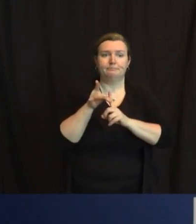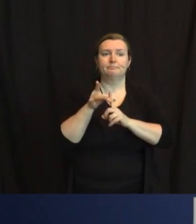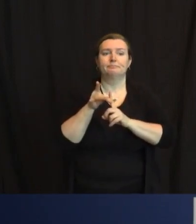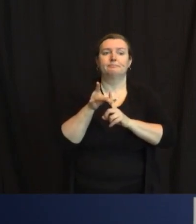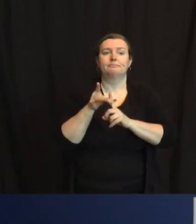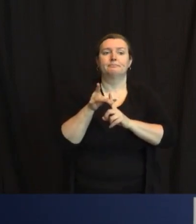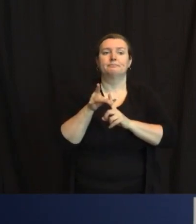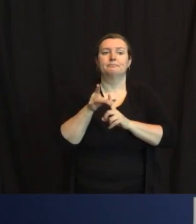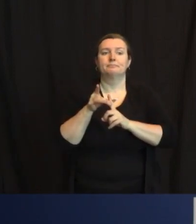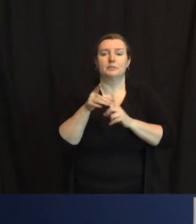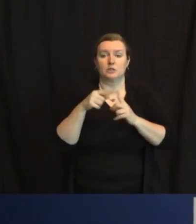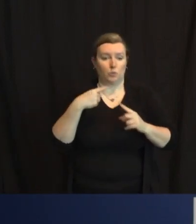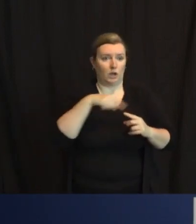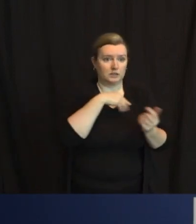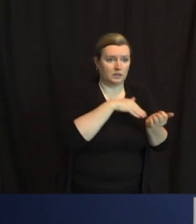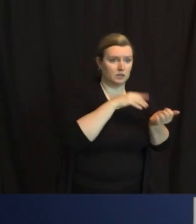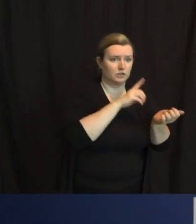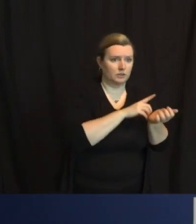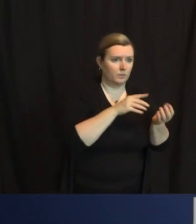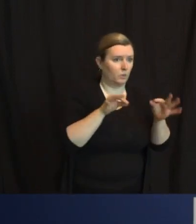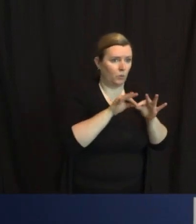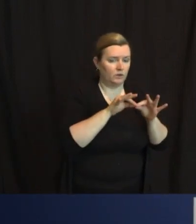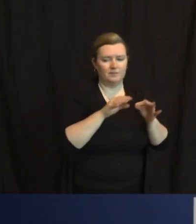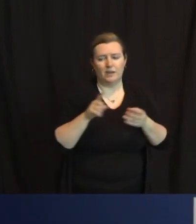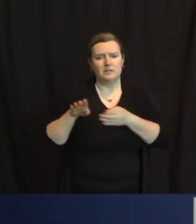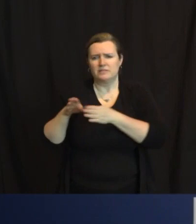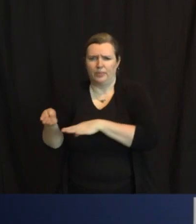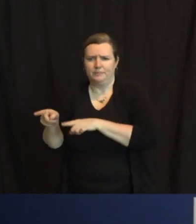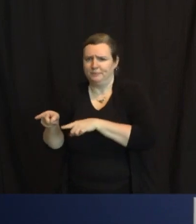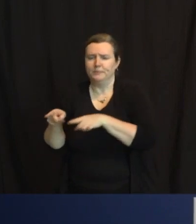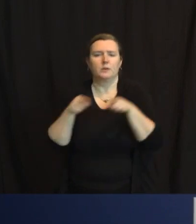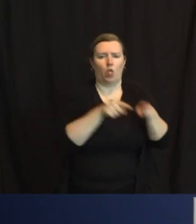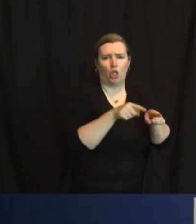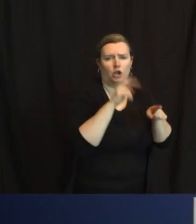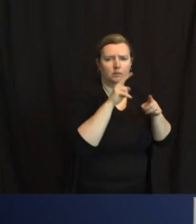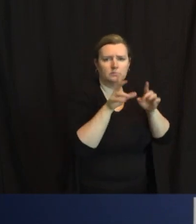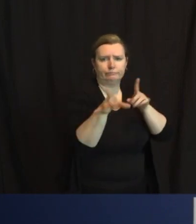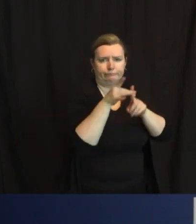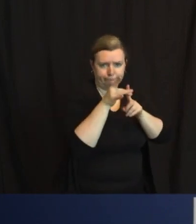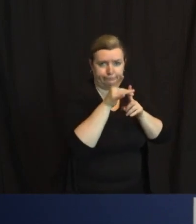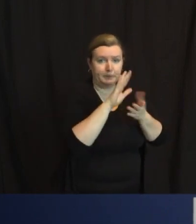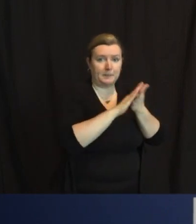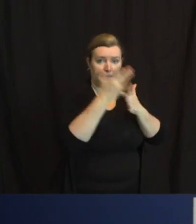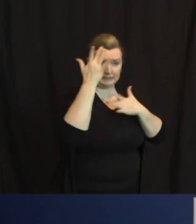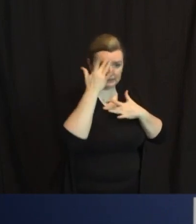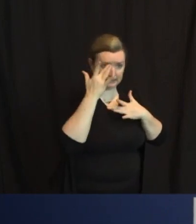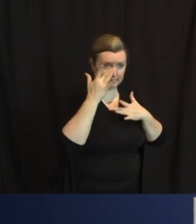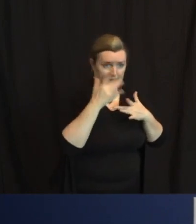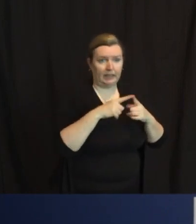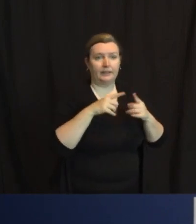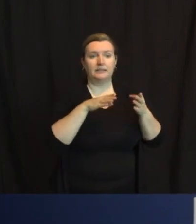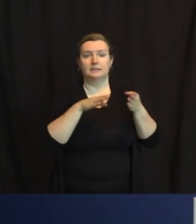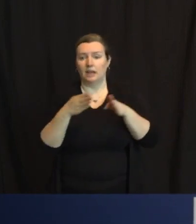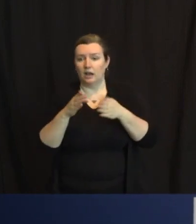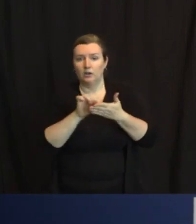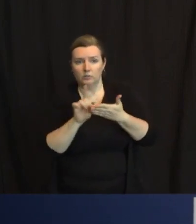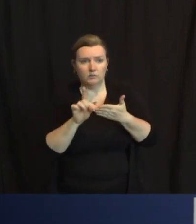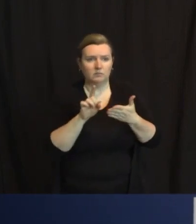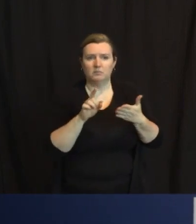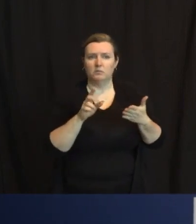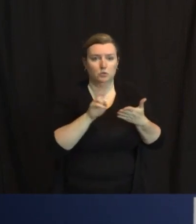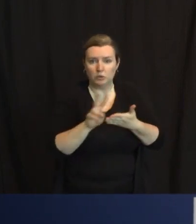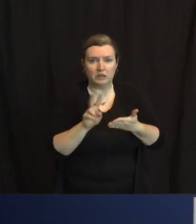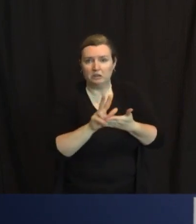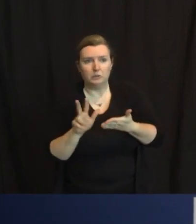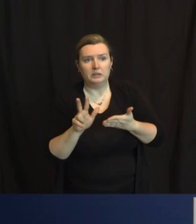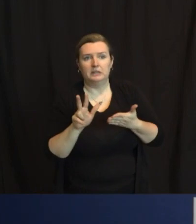when they actually died, because there can be a significant lag between those different events, and for different people, it's a different amount of time. The department